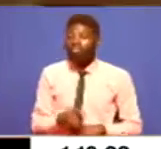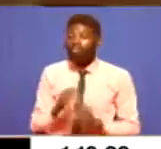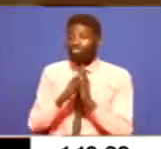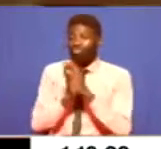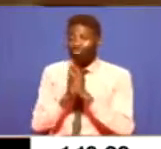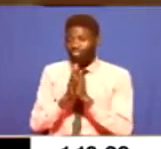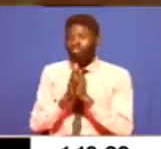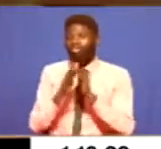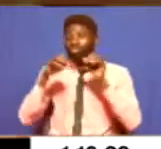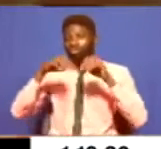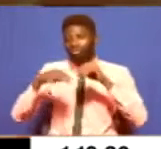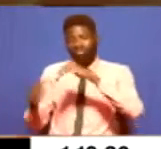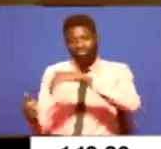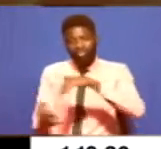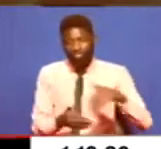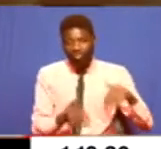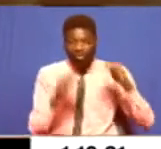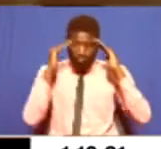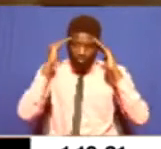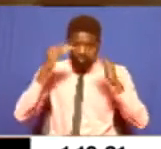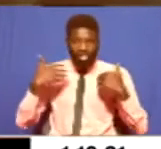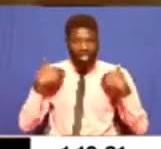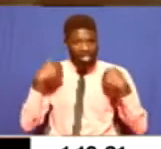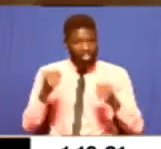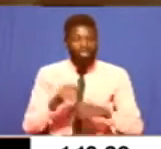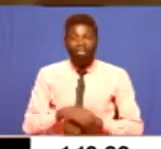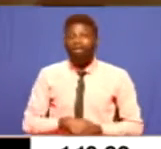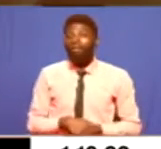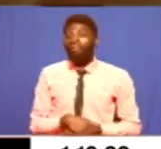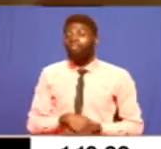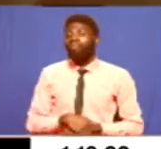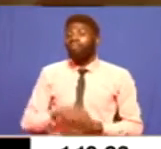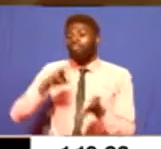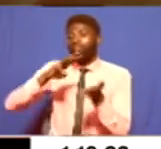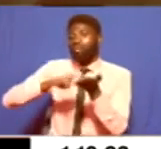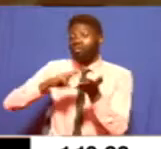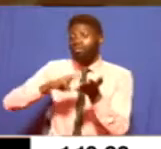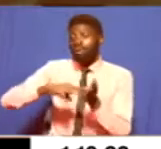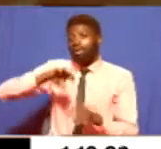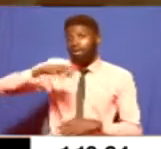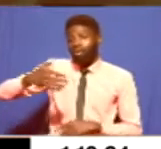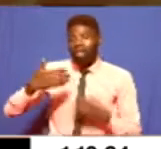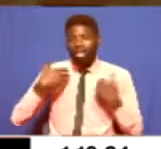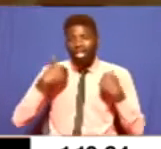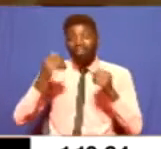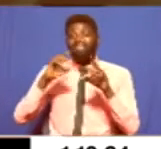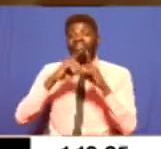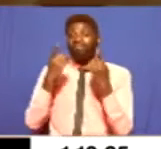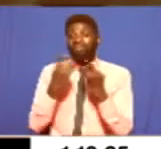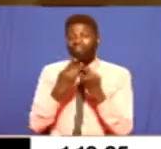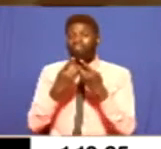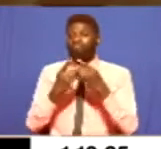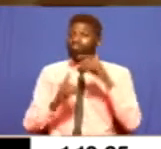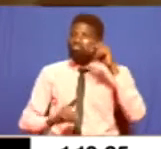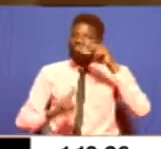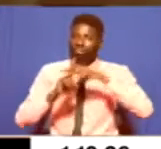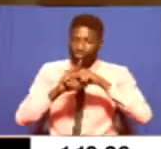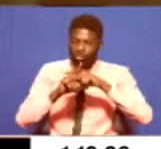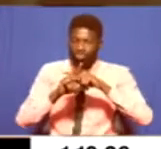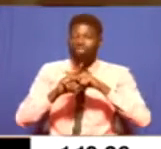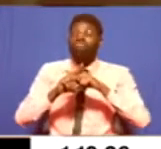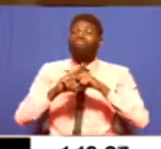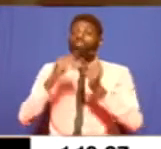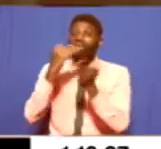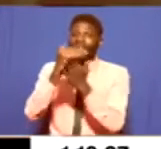touch on health matters. The Migori County Health Department has launched a rapid COVID-19 vaccination response program